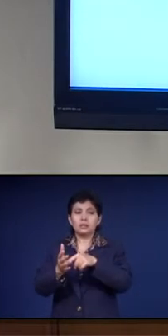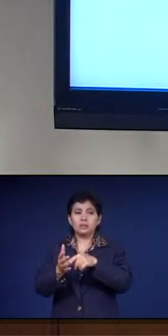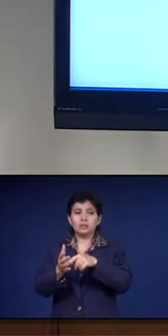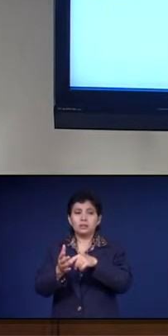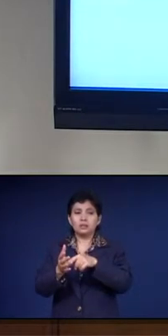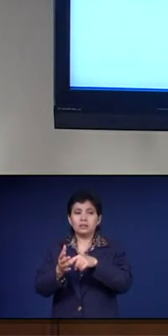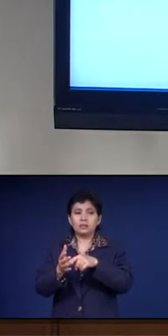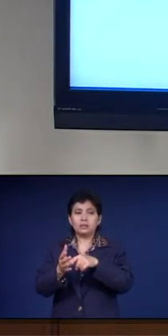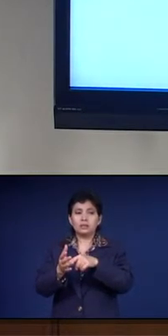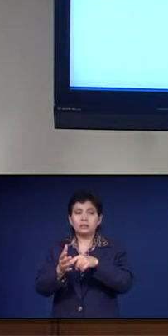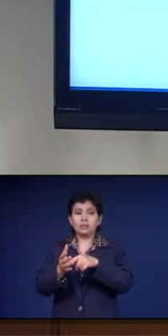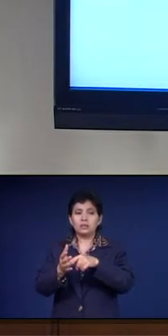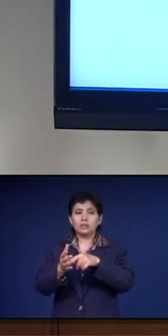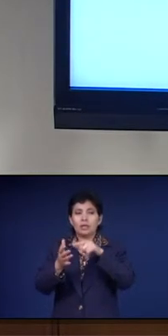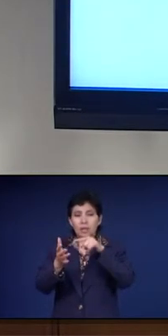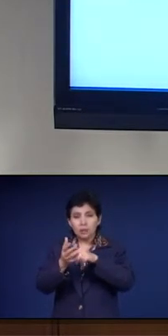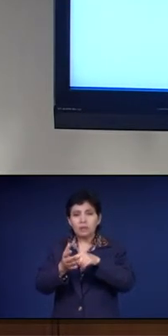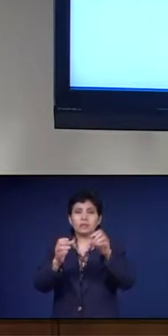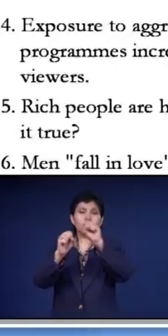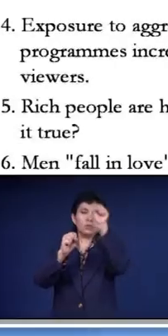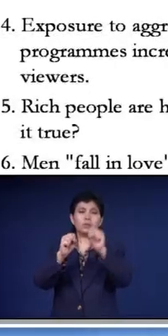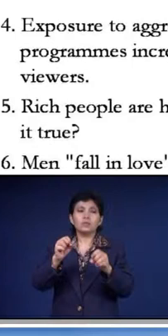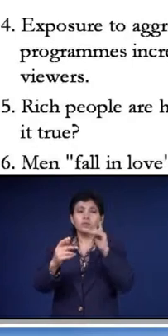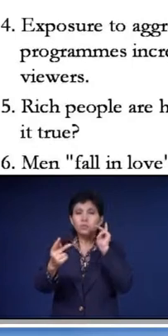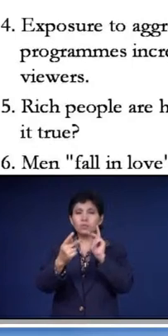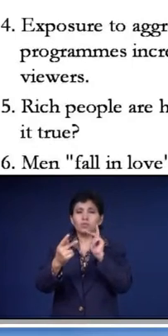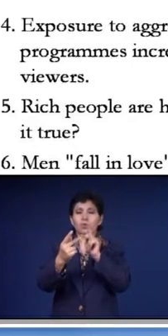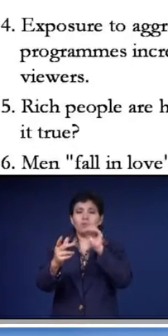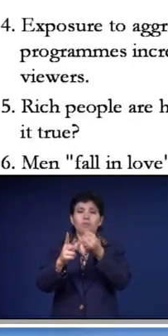increased people's aggressive behavior.